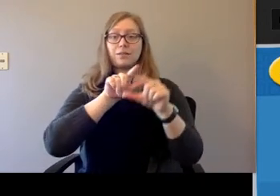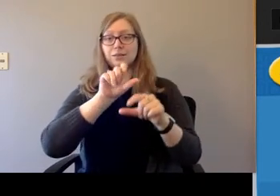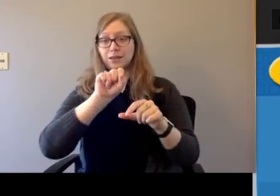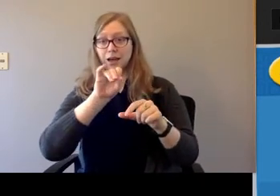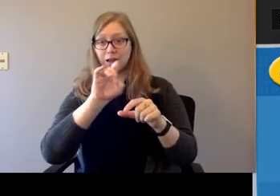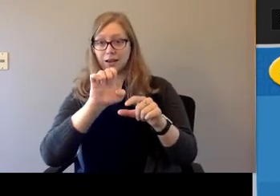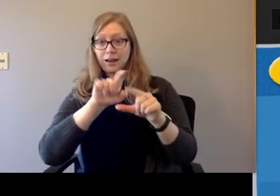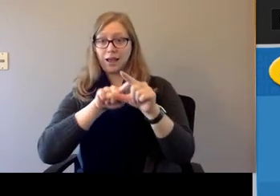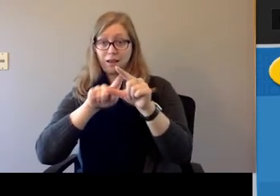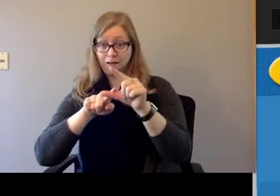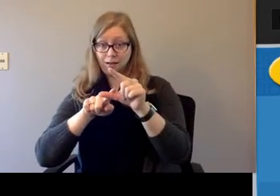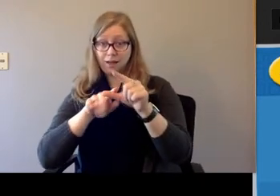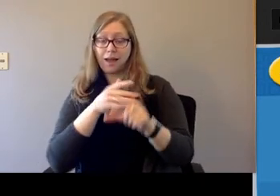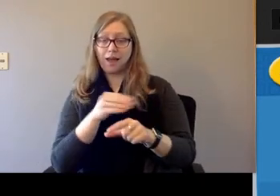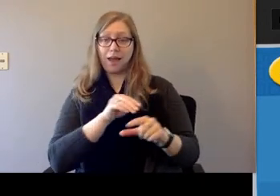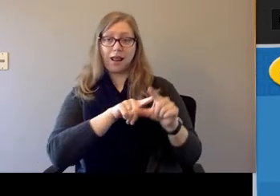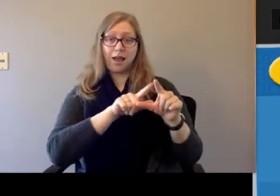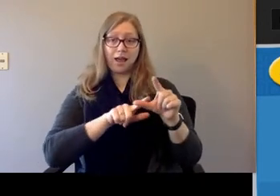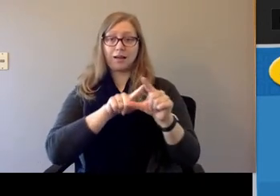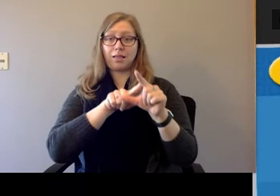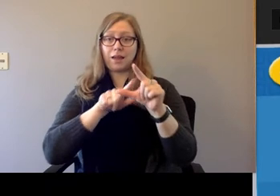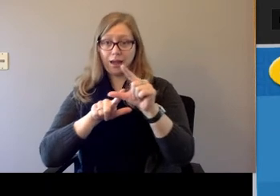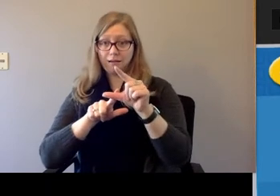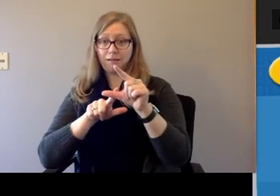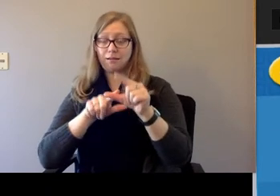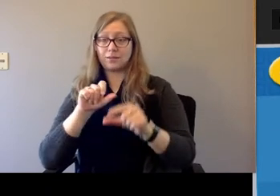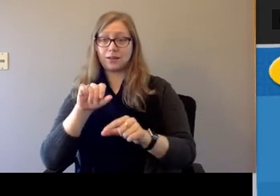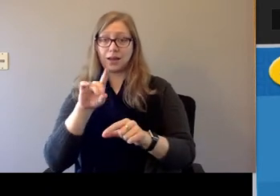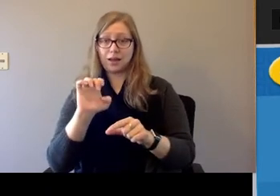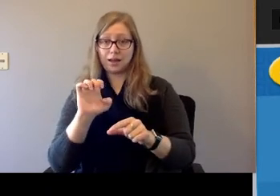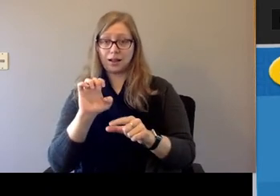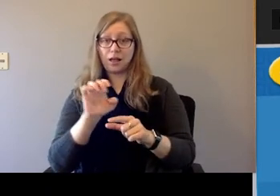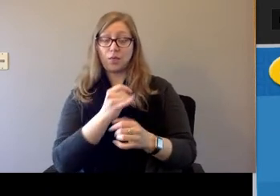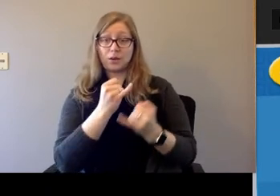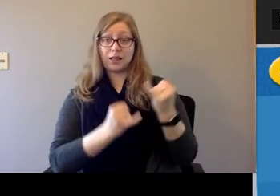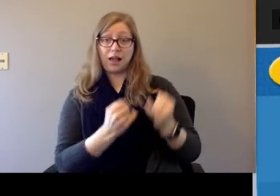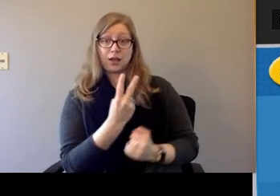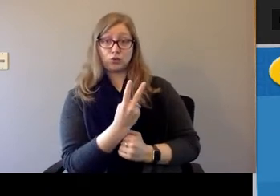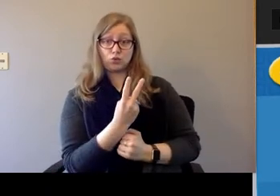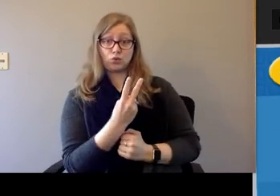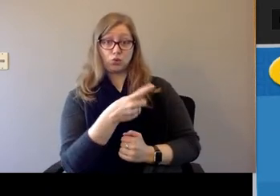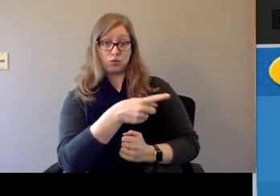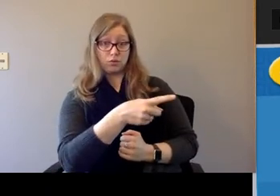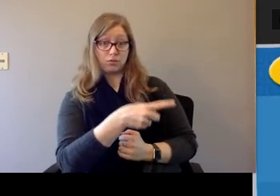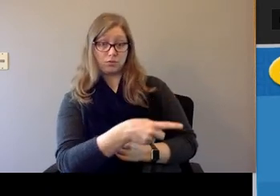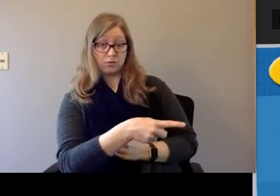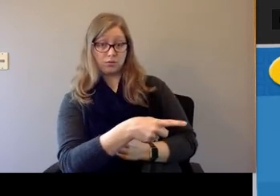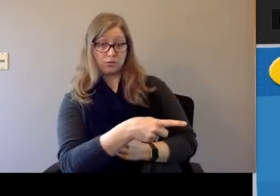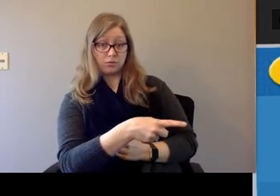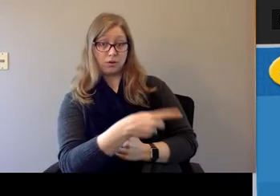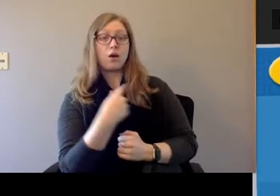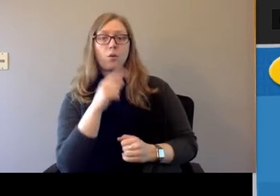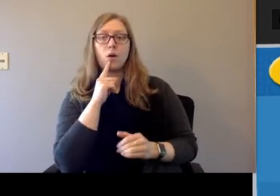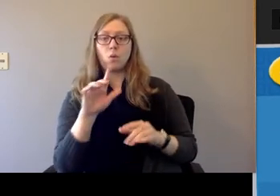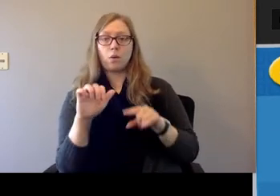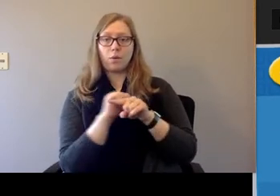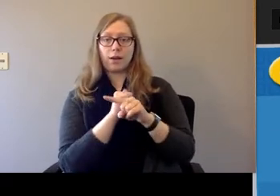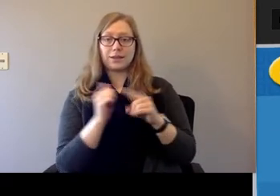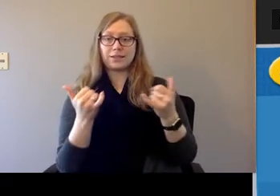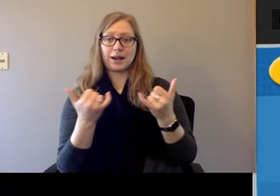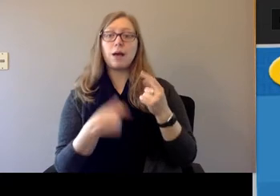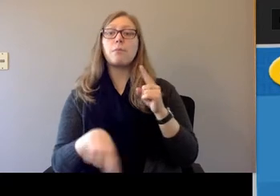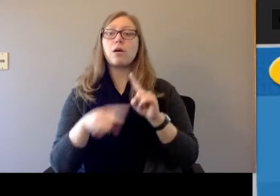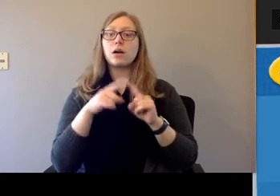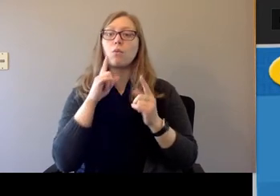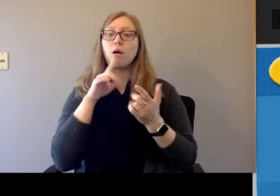So we're going to explore those last two today, angle, angle, side, and angle, side, angle, and also one called hypotenuse, leg,